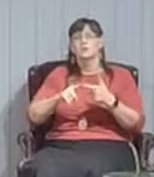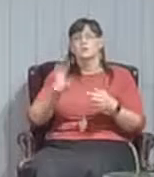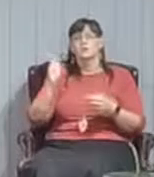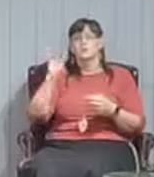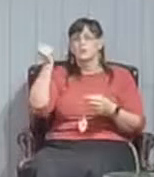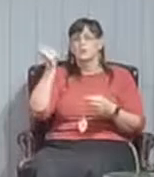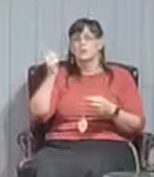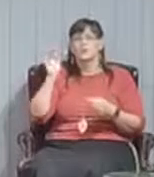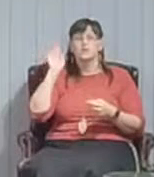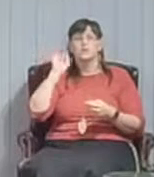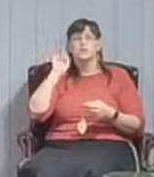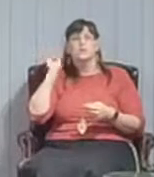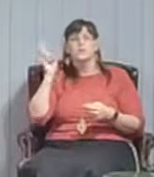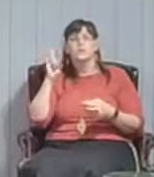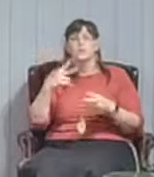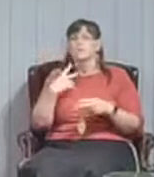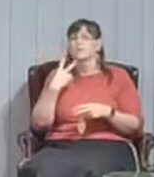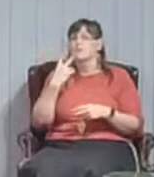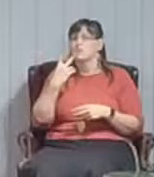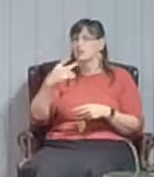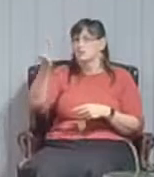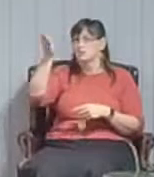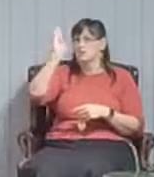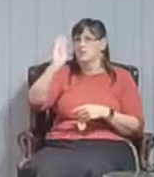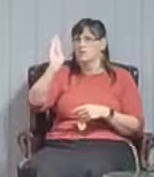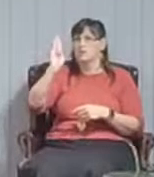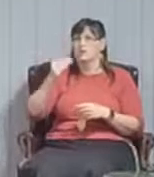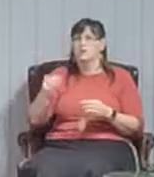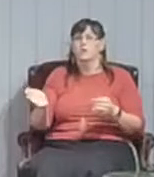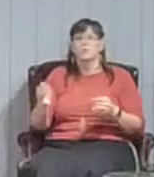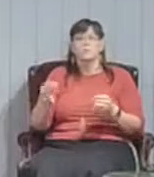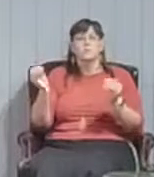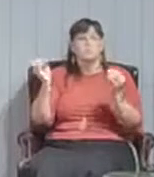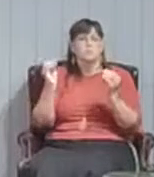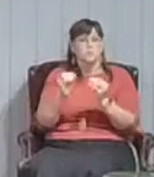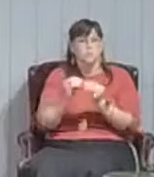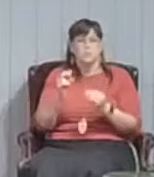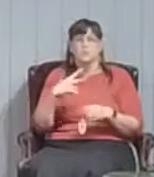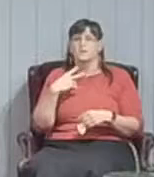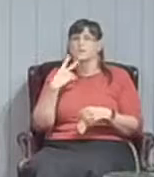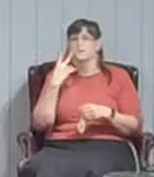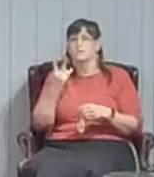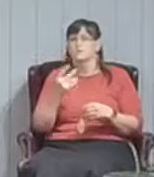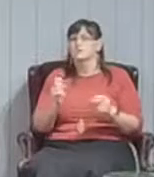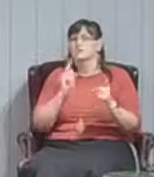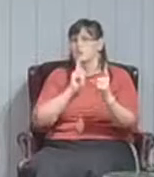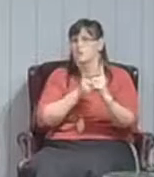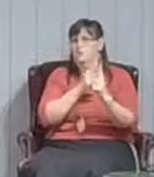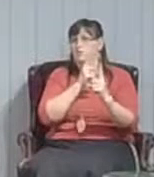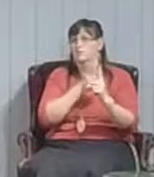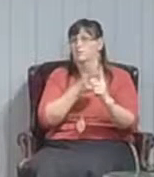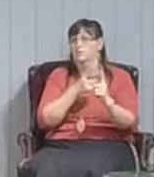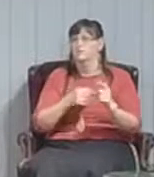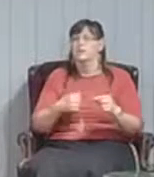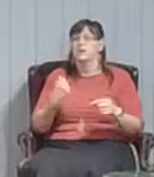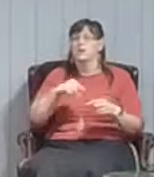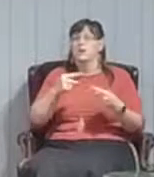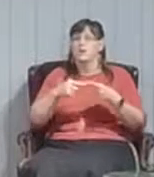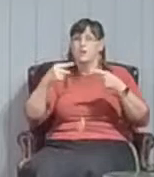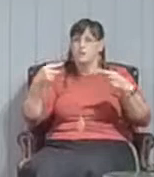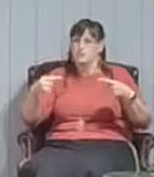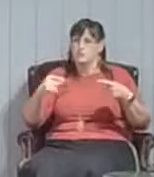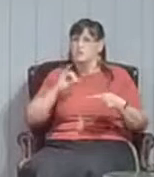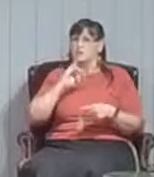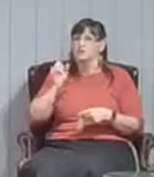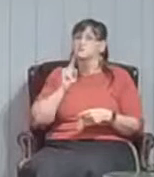sudden you can hear the voice of God over the voice of the accuser. And you get up. Our adversary is